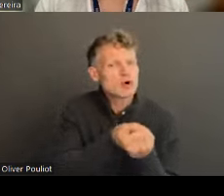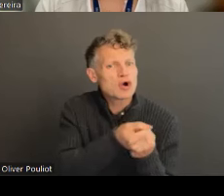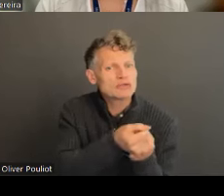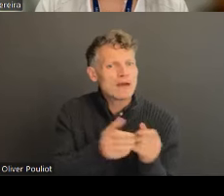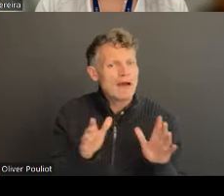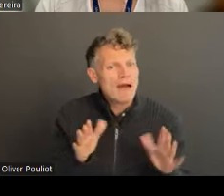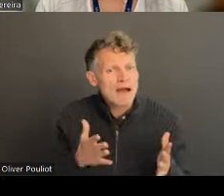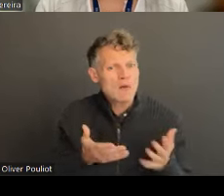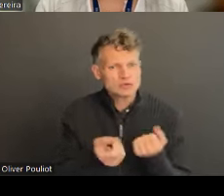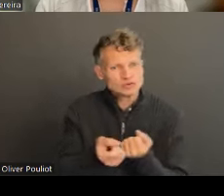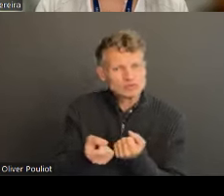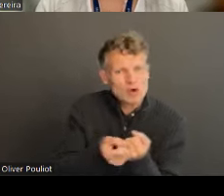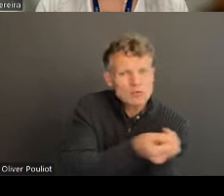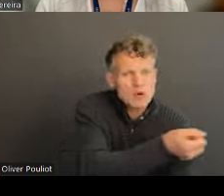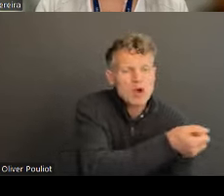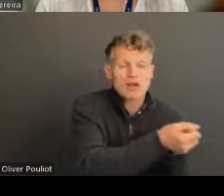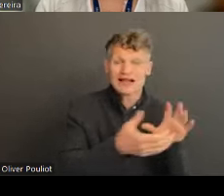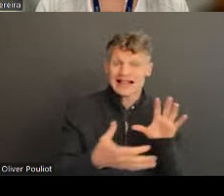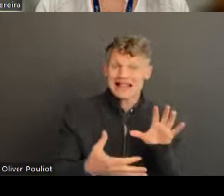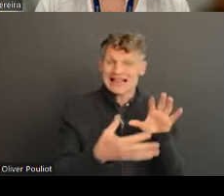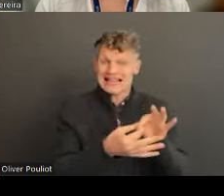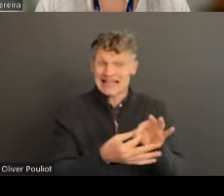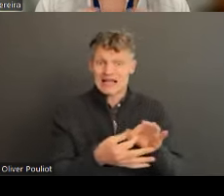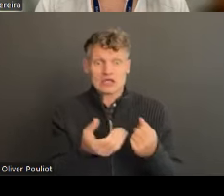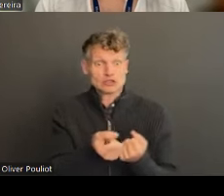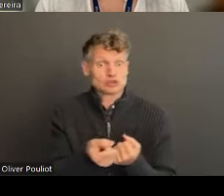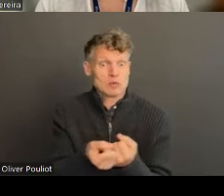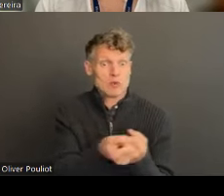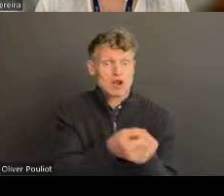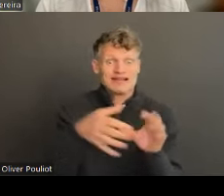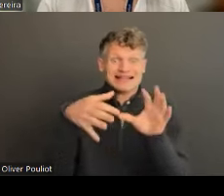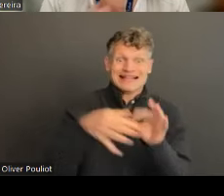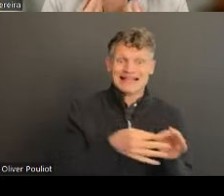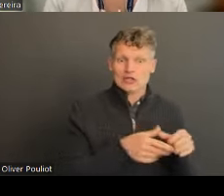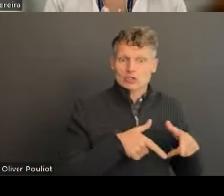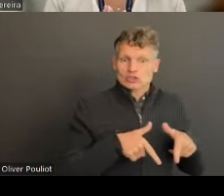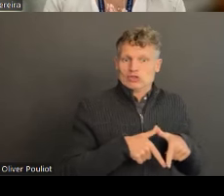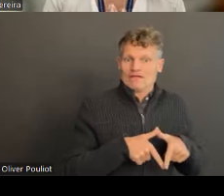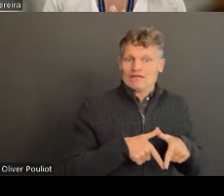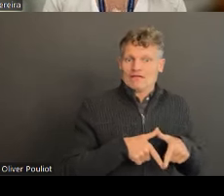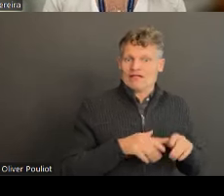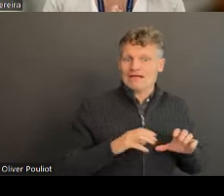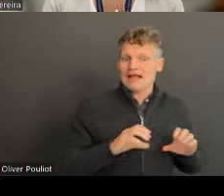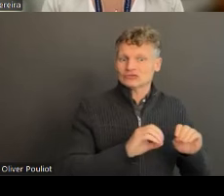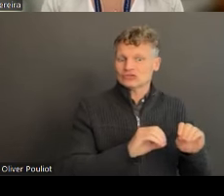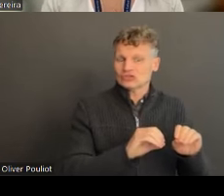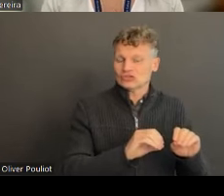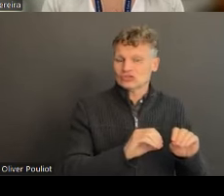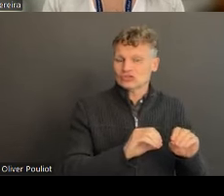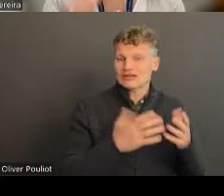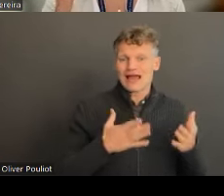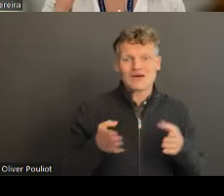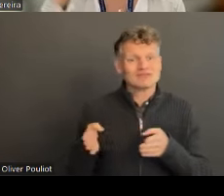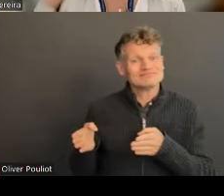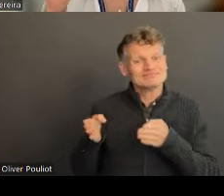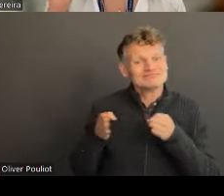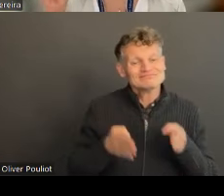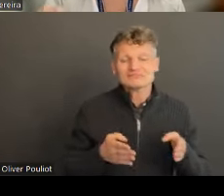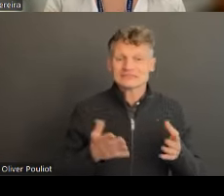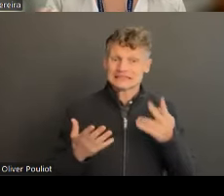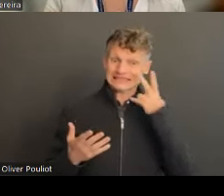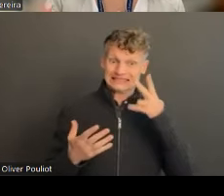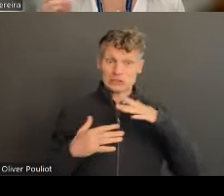those programs towards the cervical cancer program. And lastly, when we talk about the challenges in terms of equity and social determinants of health, it is